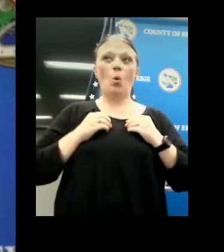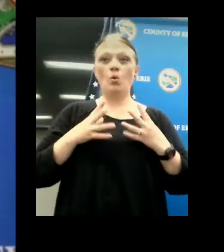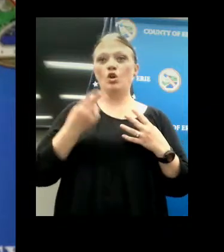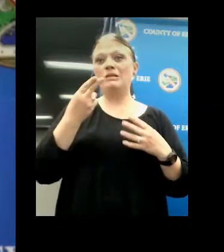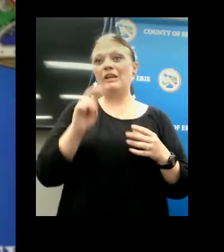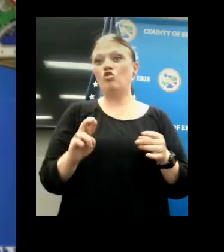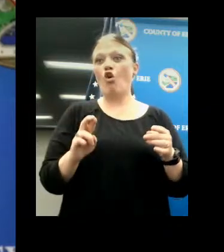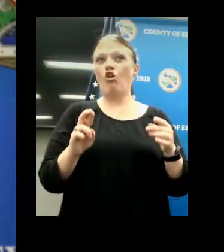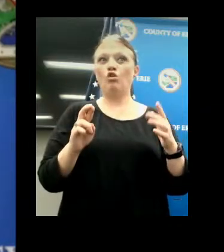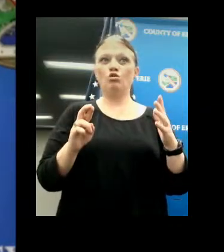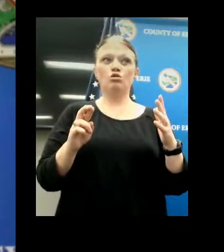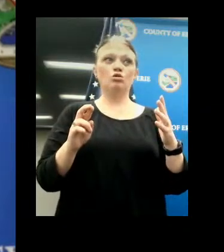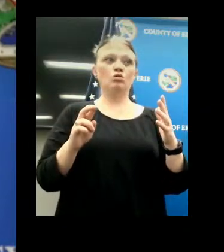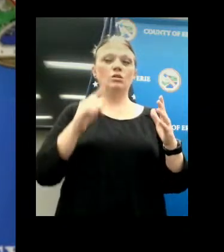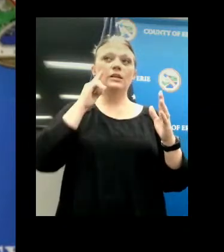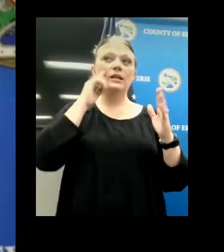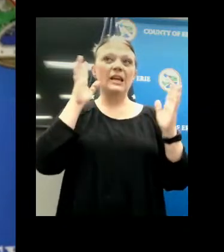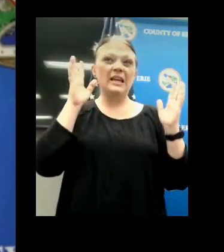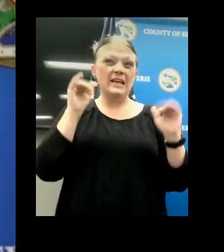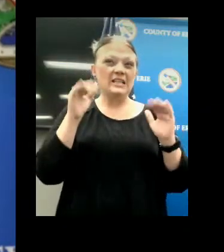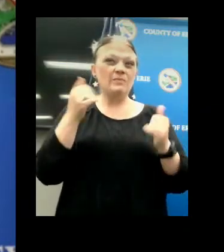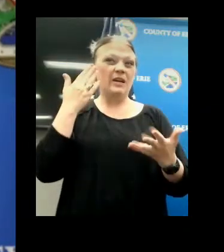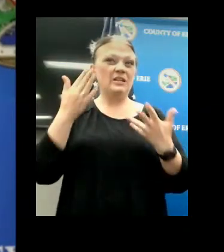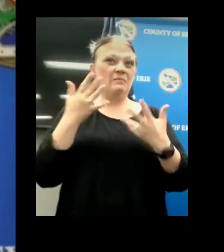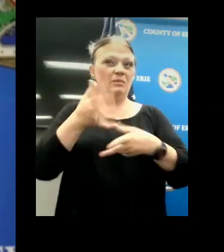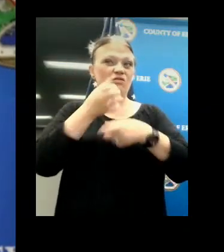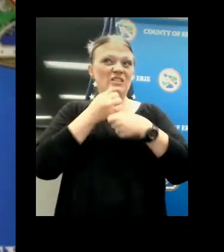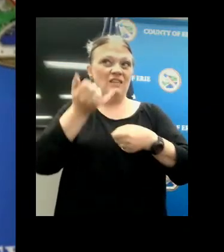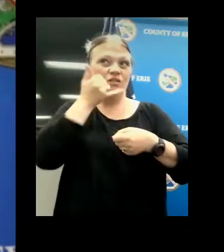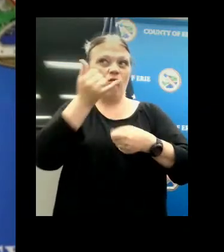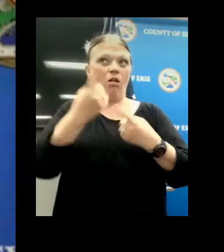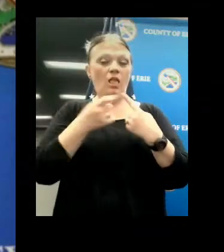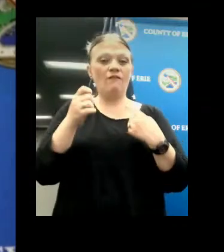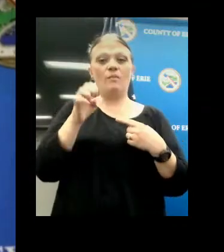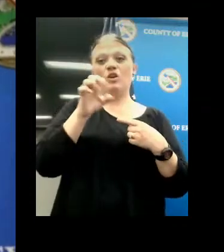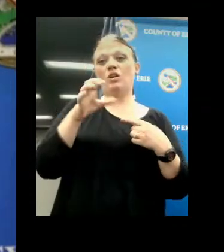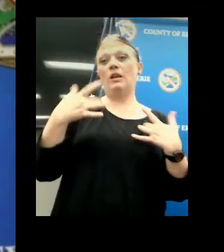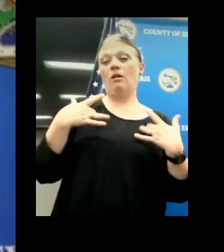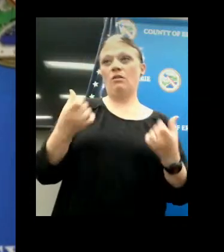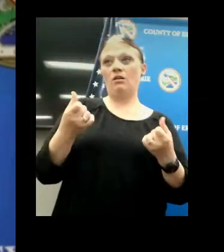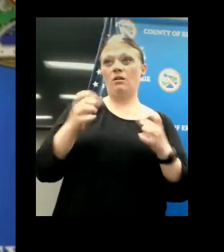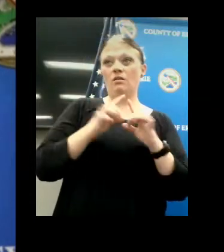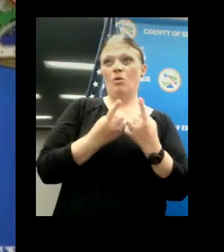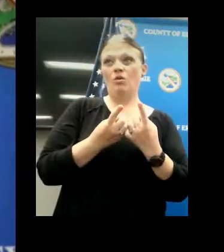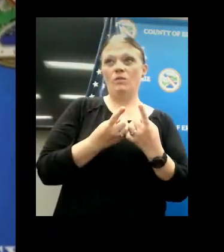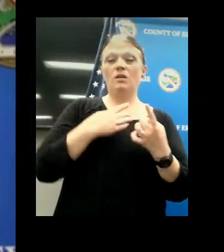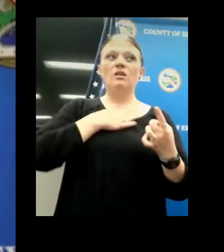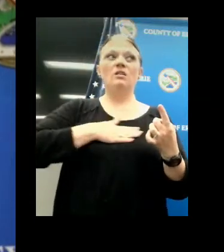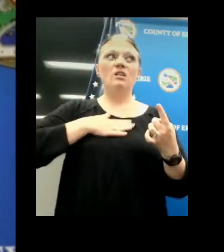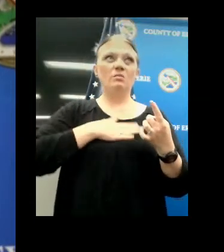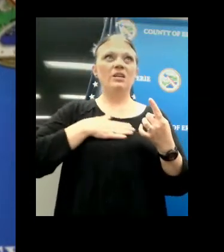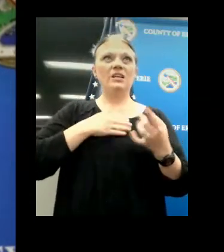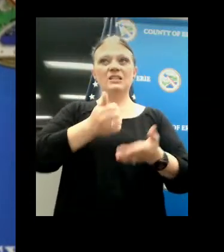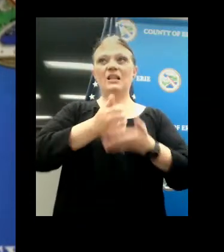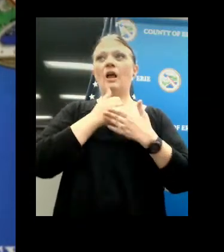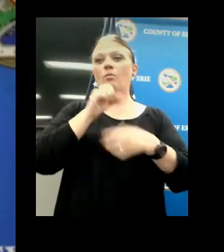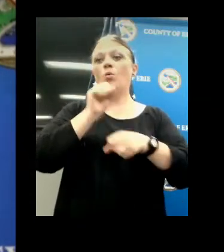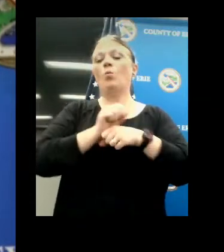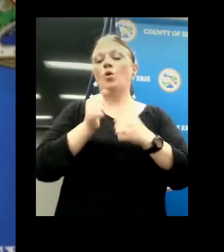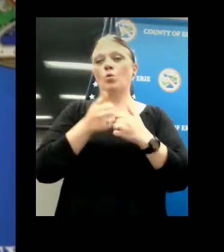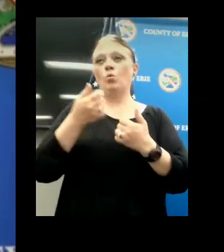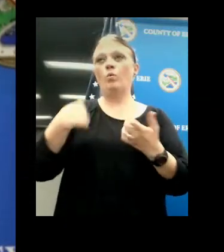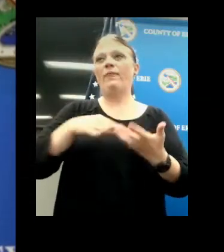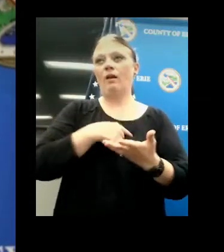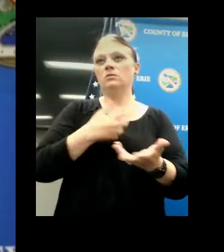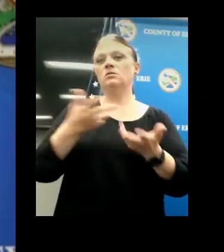or HR, expect you could be receiving a call from the Erie County Health Department, and please help work with